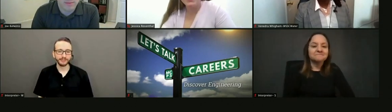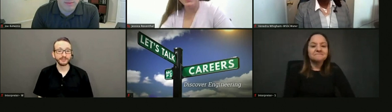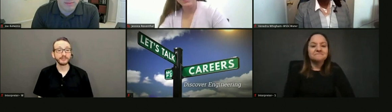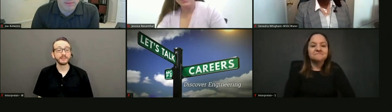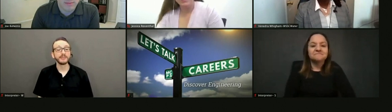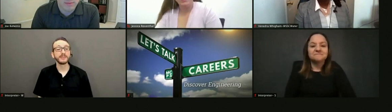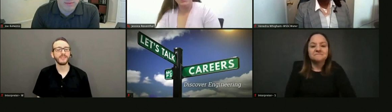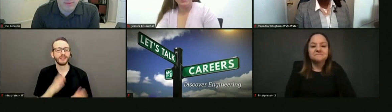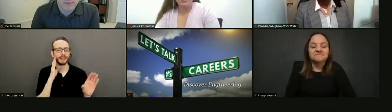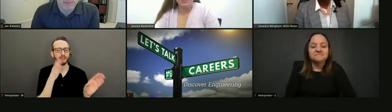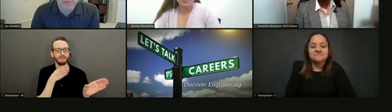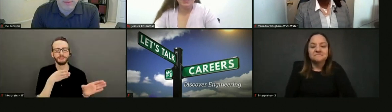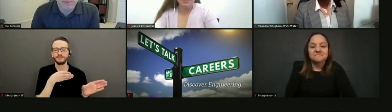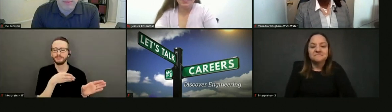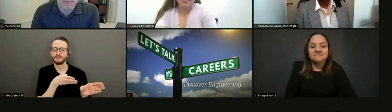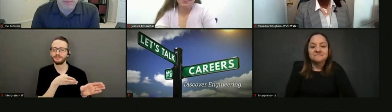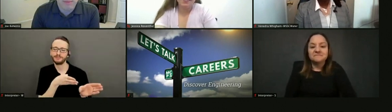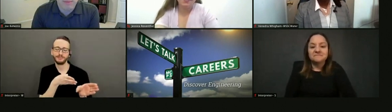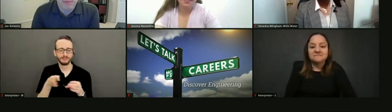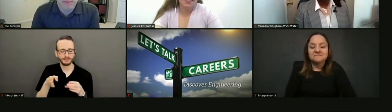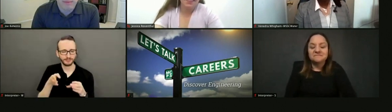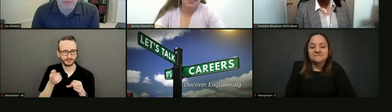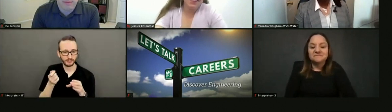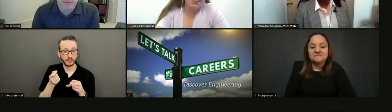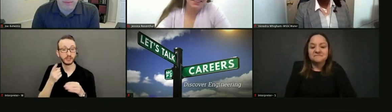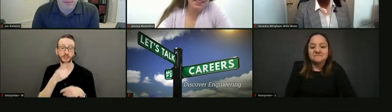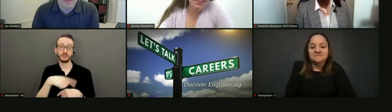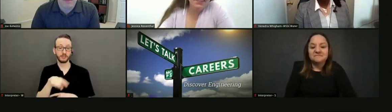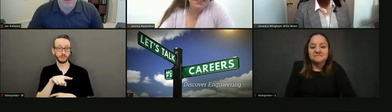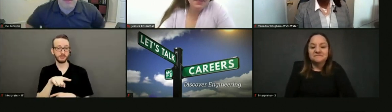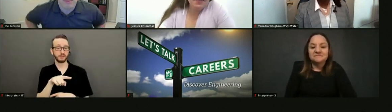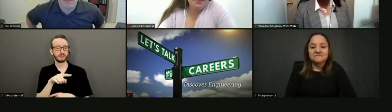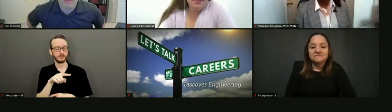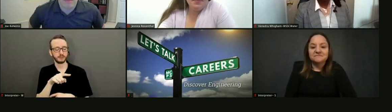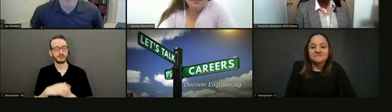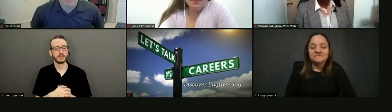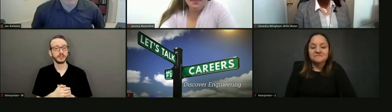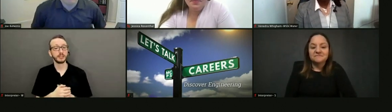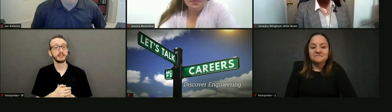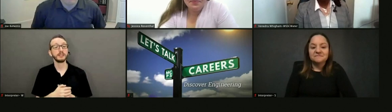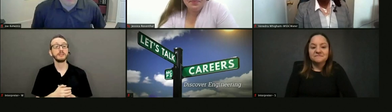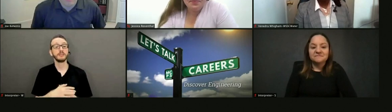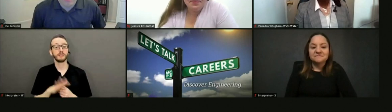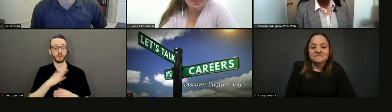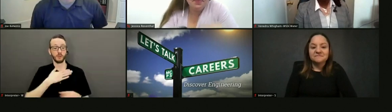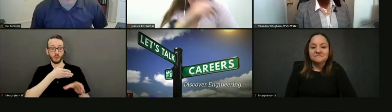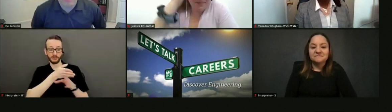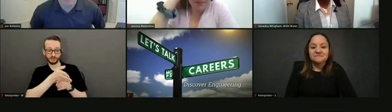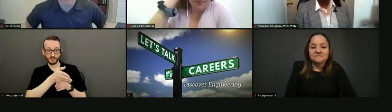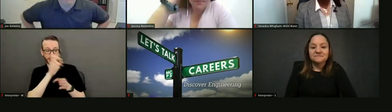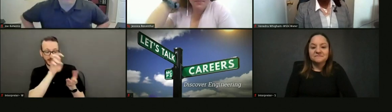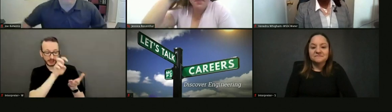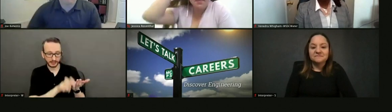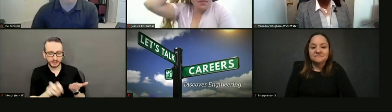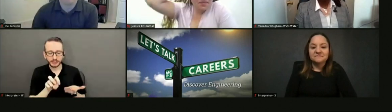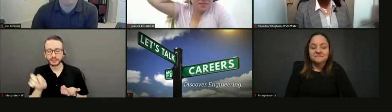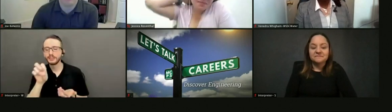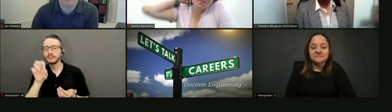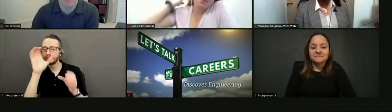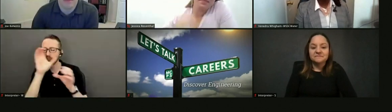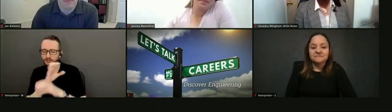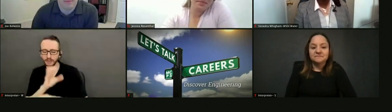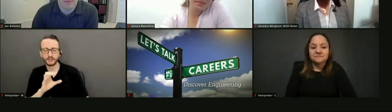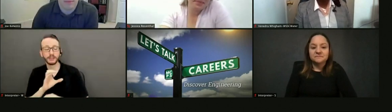gears kind of to, you know, the fact that you guys have had the chance to explore your own fields, and you guys have talked about constantly learning and